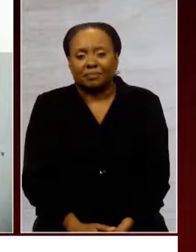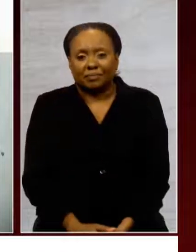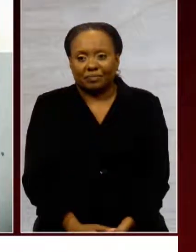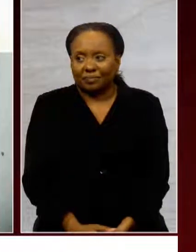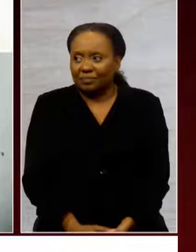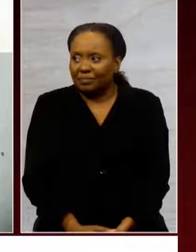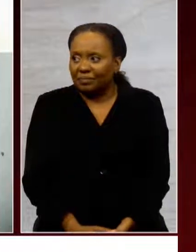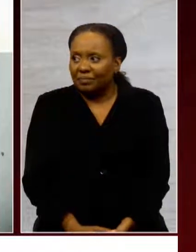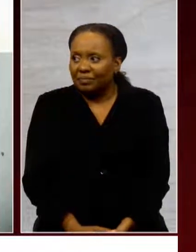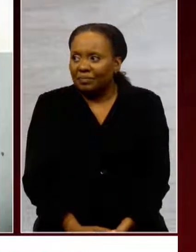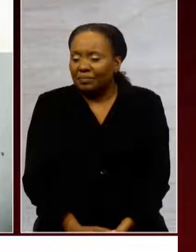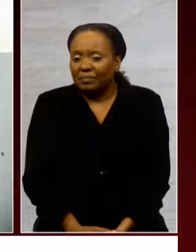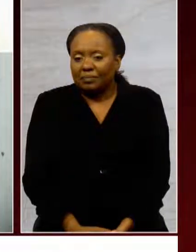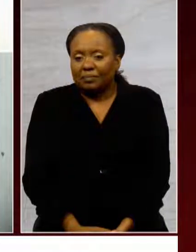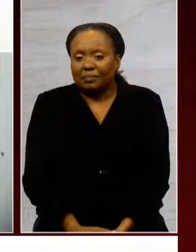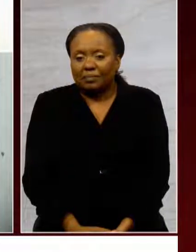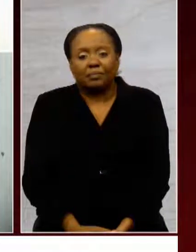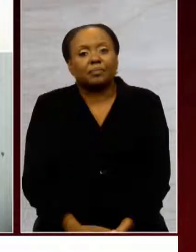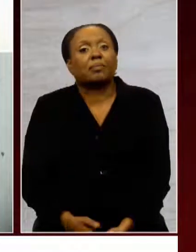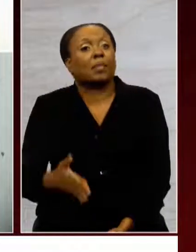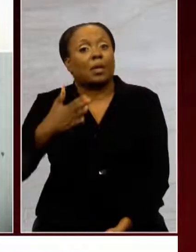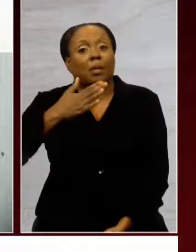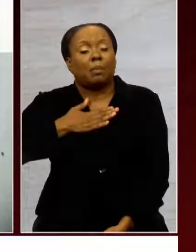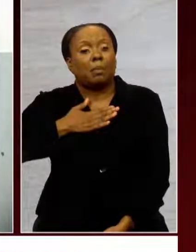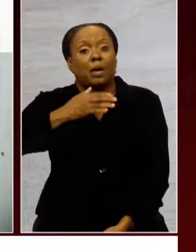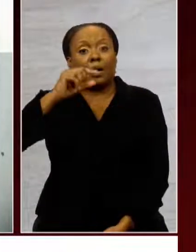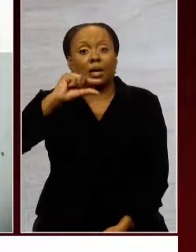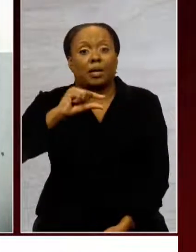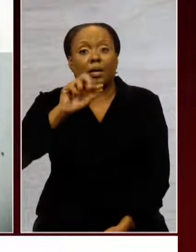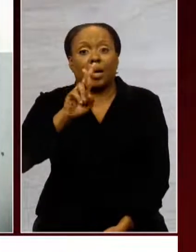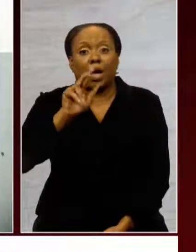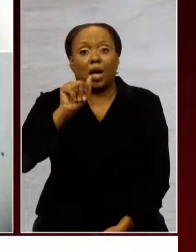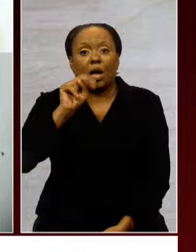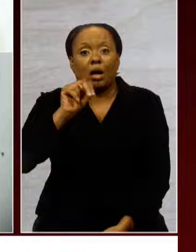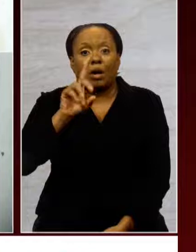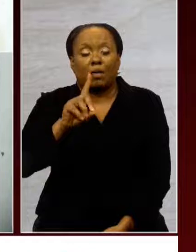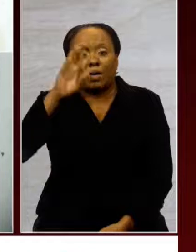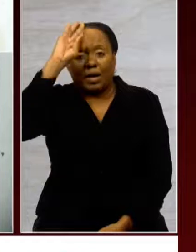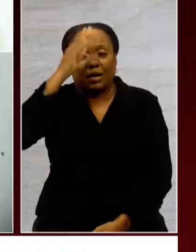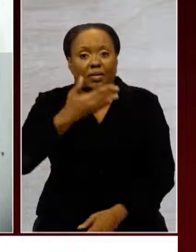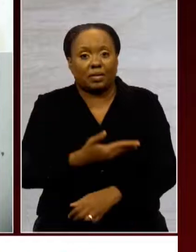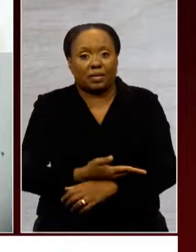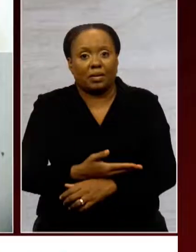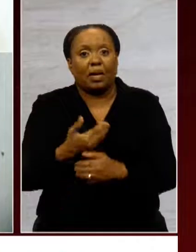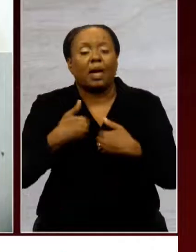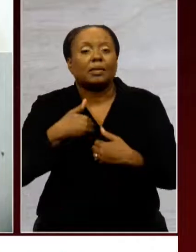I have a grandson that have a disability. He goes to a particular center